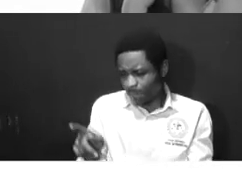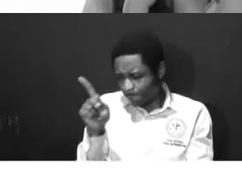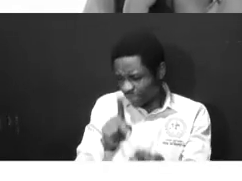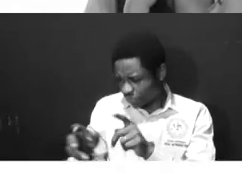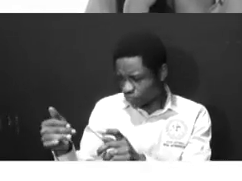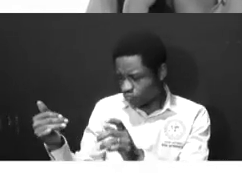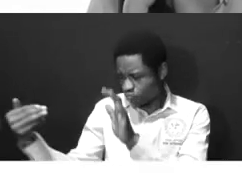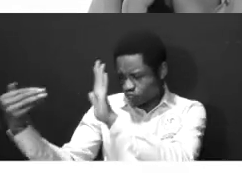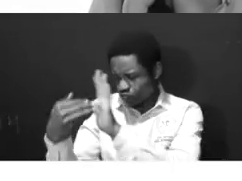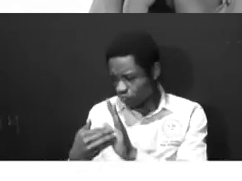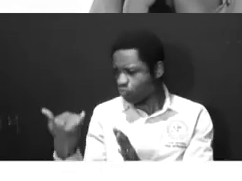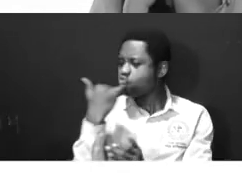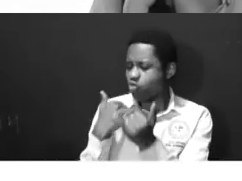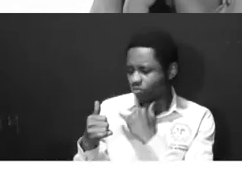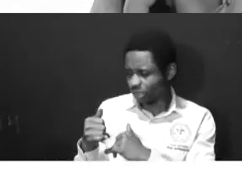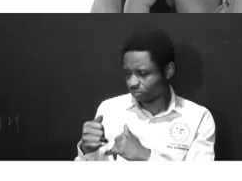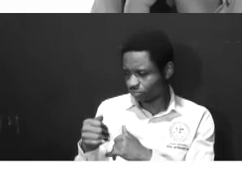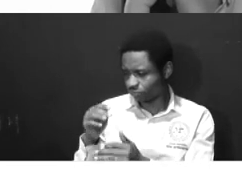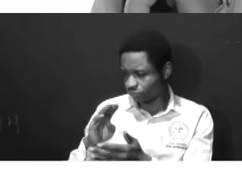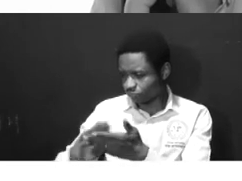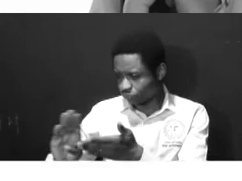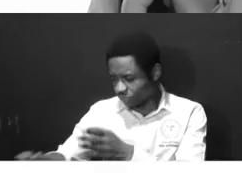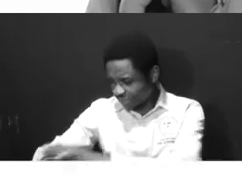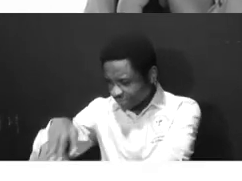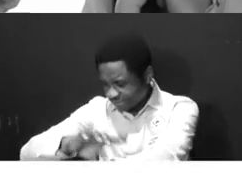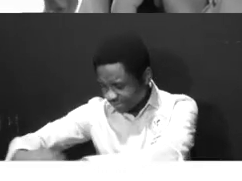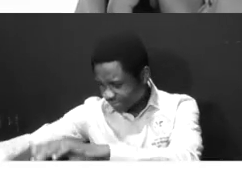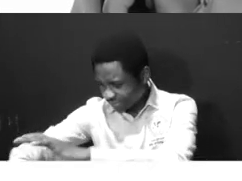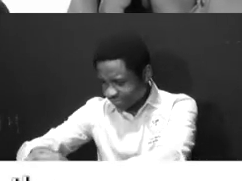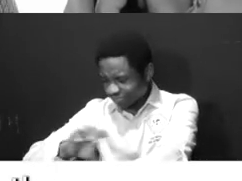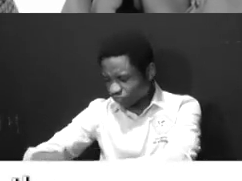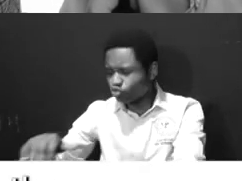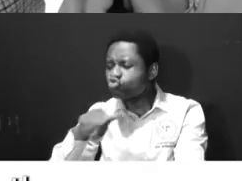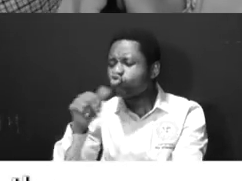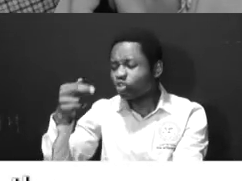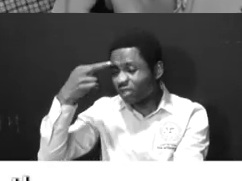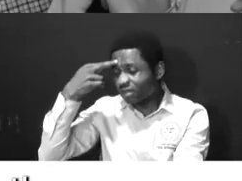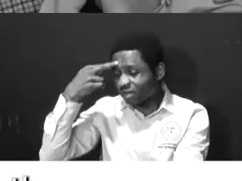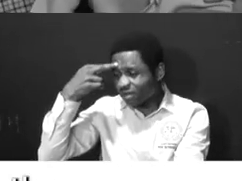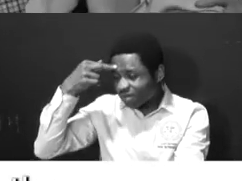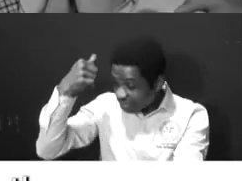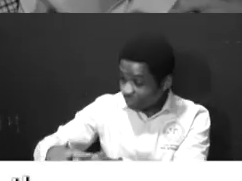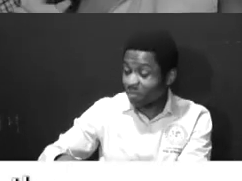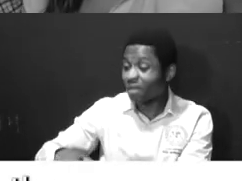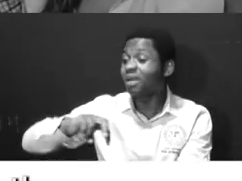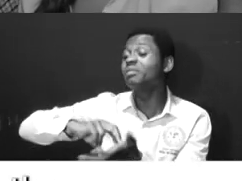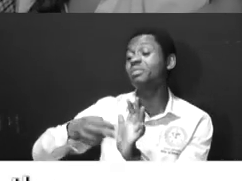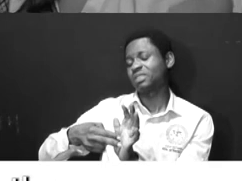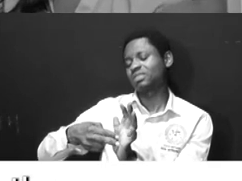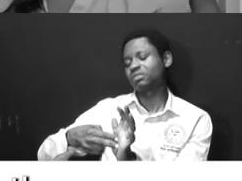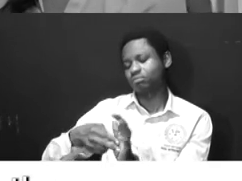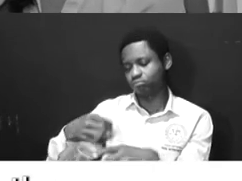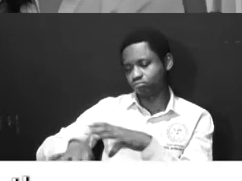wujemu e mane ka eno ne frɛ no se wudi nipa no fom so akye no. So to forgive is to let go the